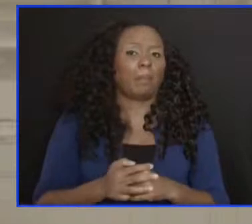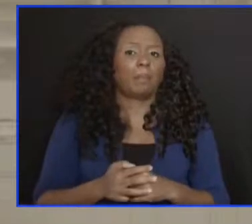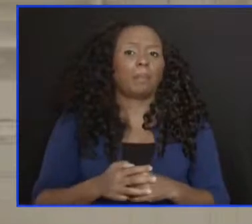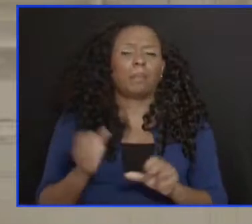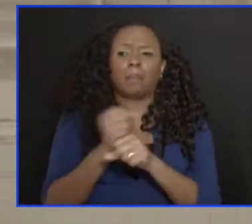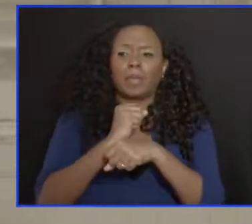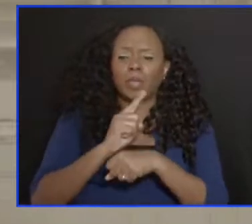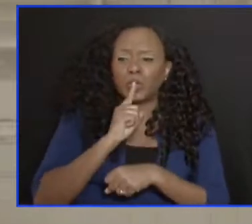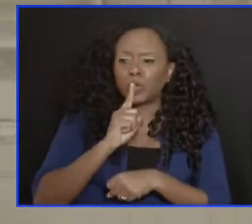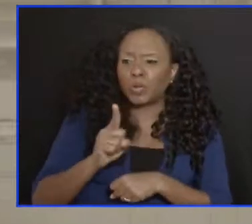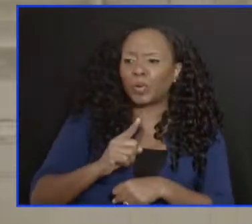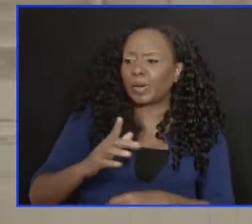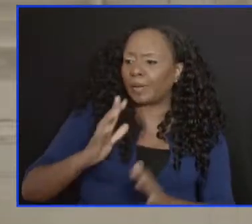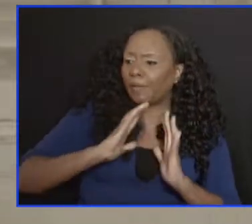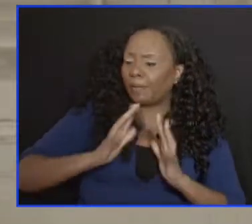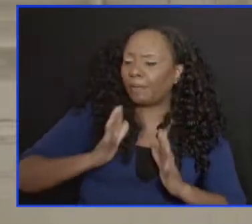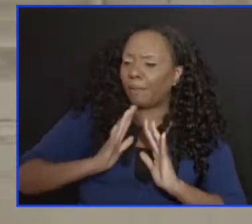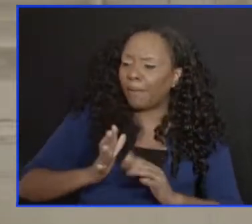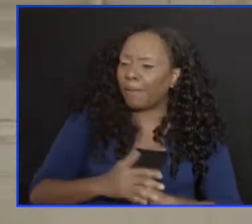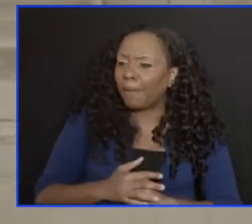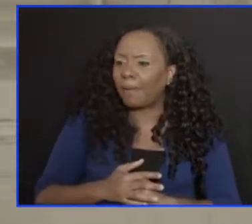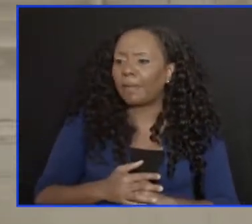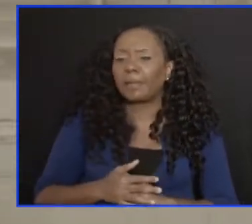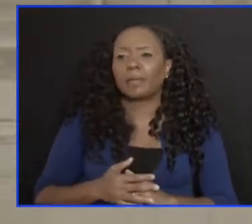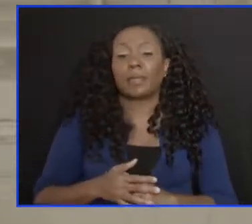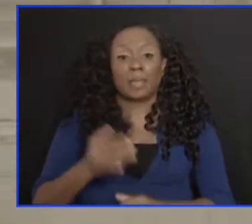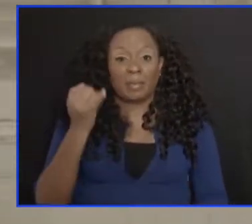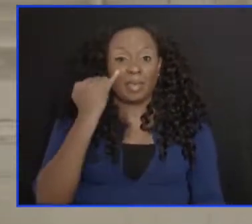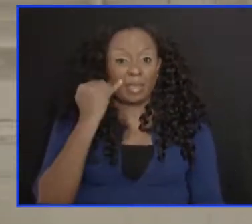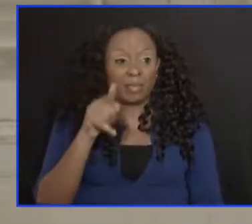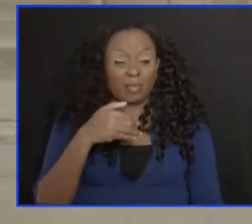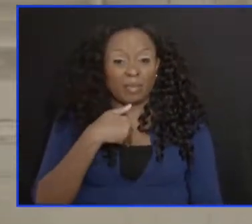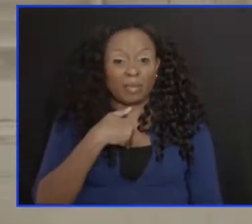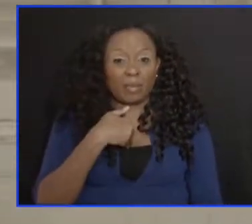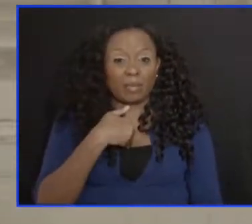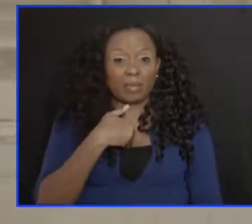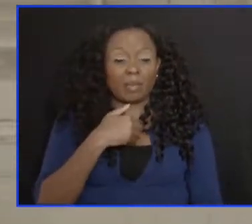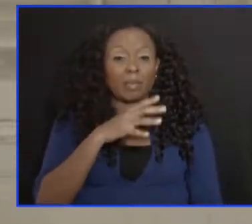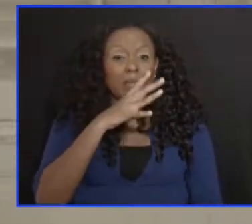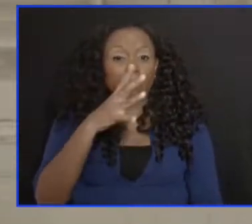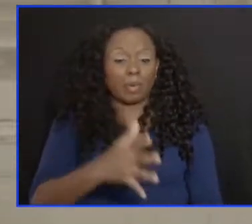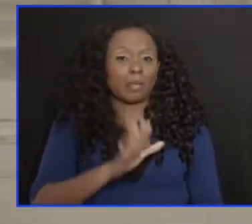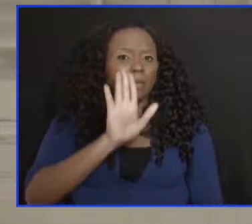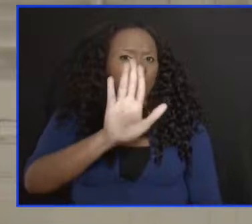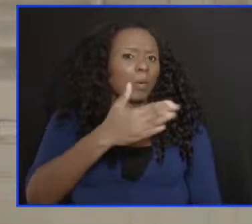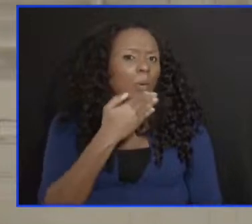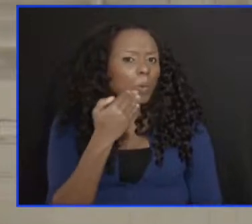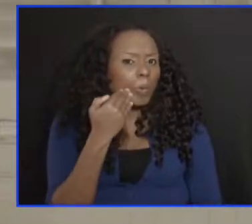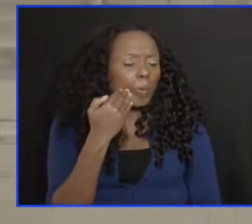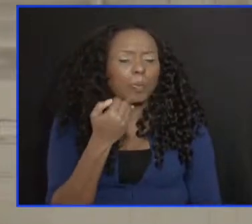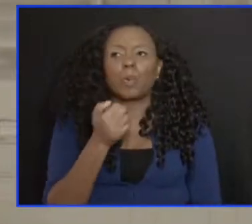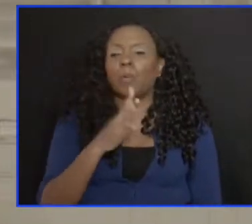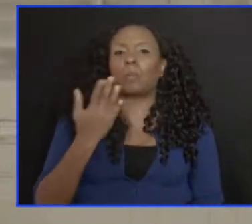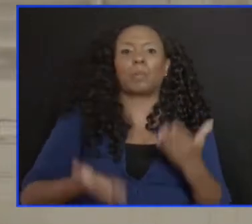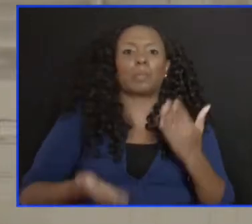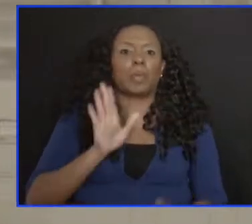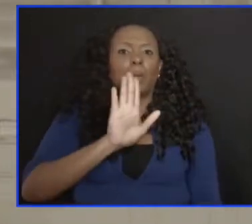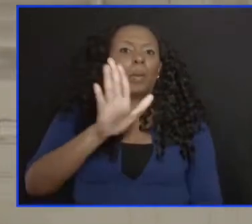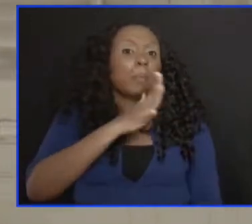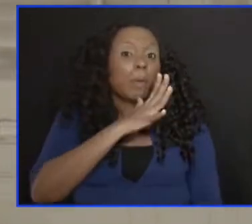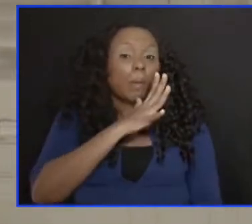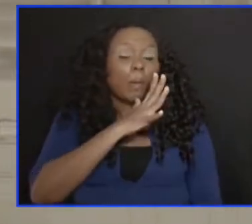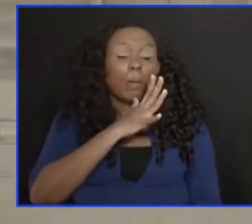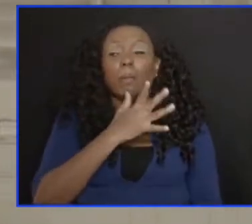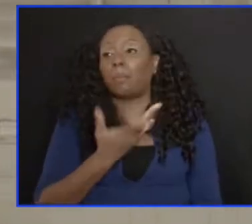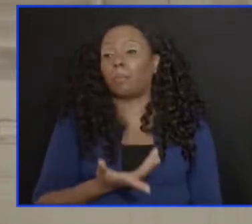in on them, I think where you have your elderly granny in the home, or your mother, or other elderly